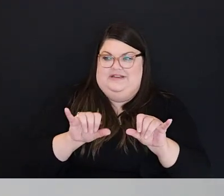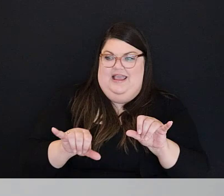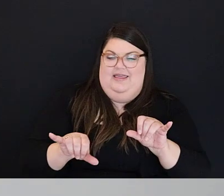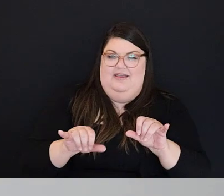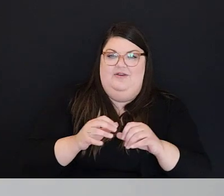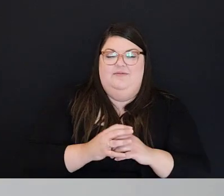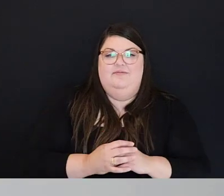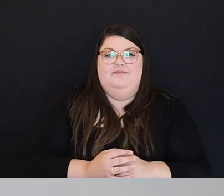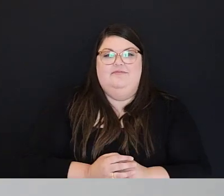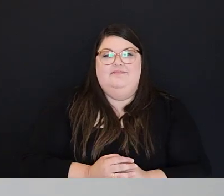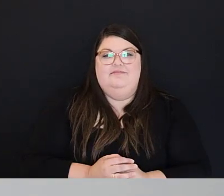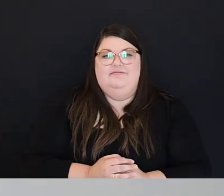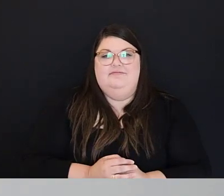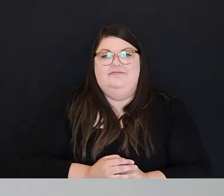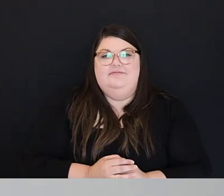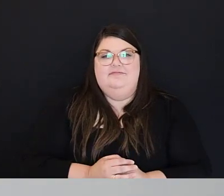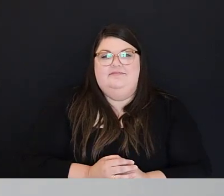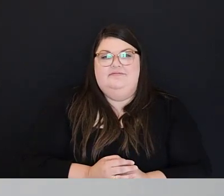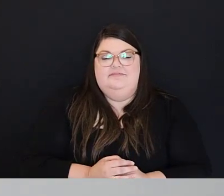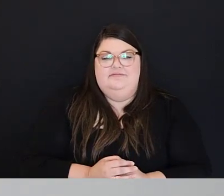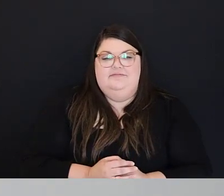there.